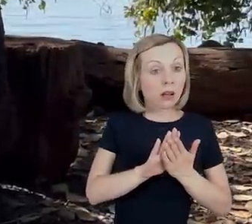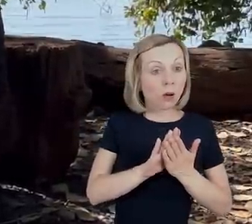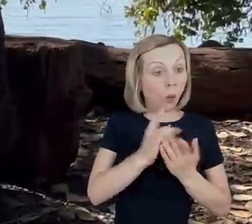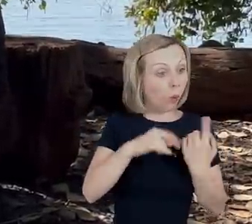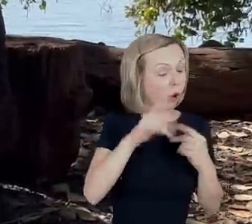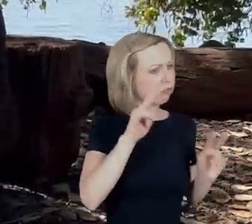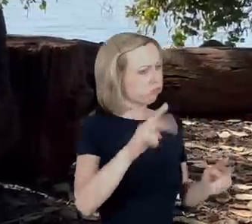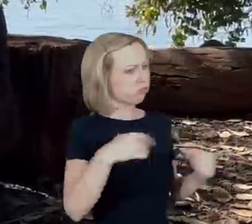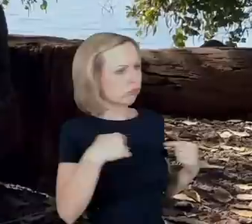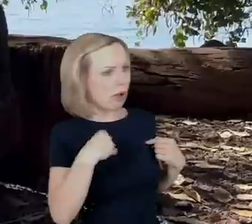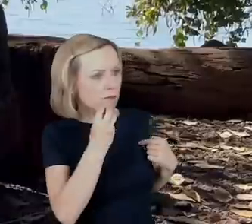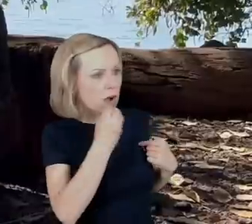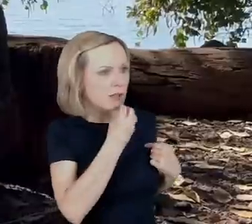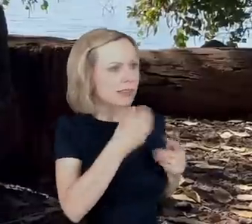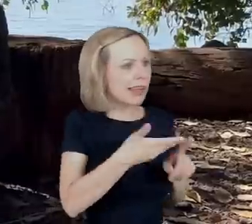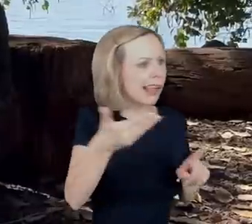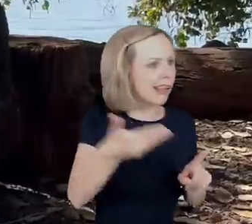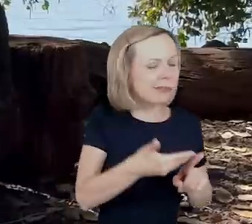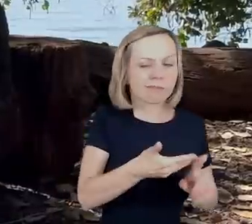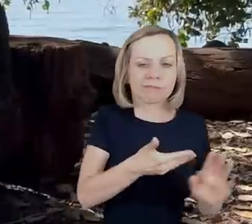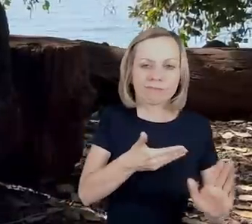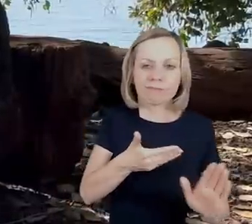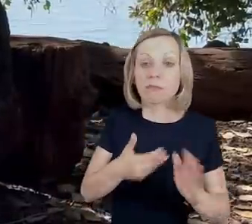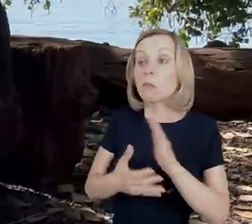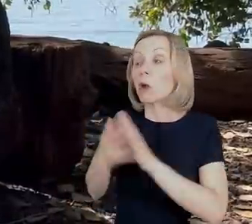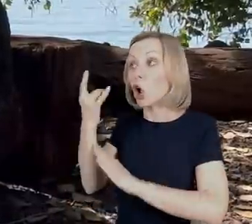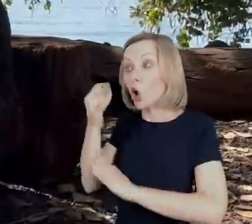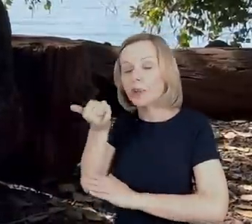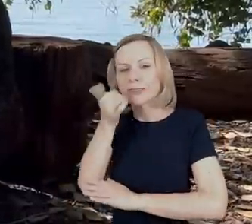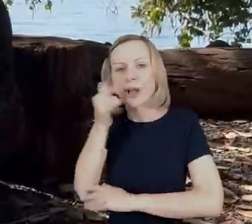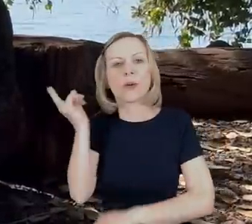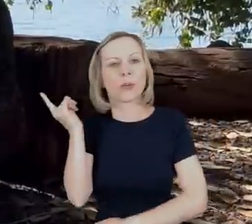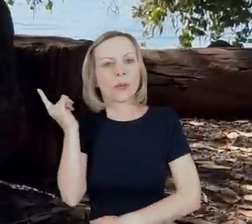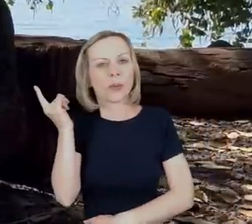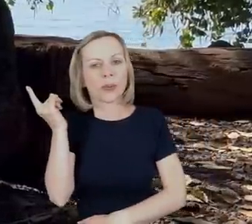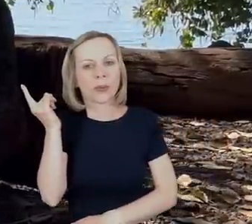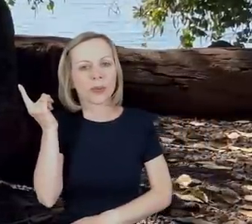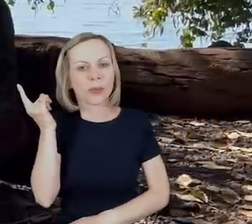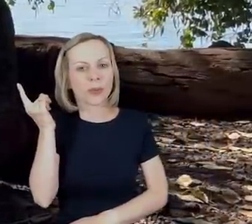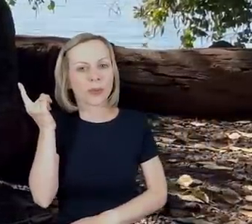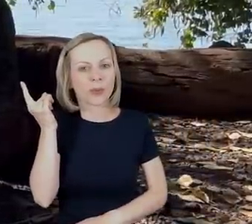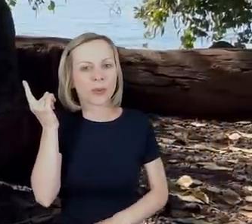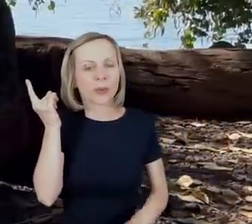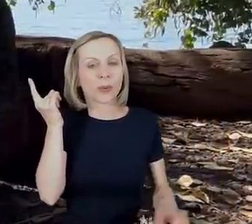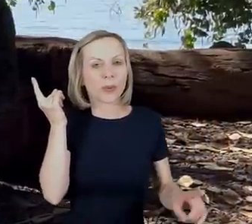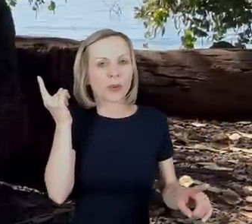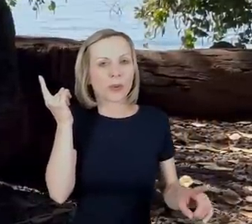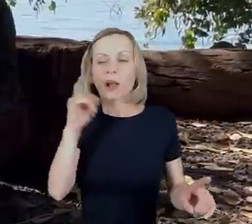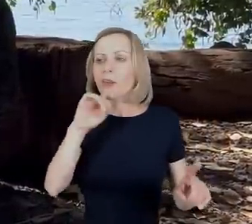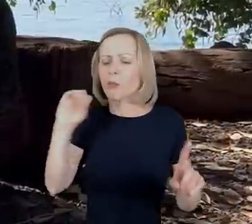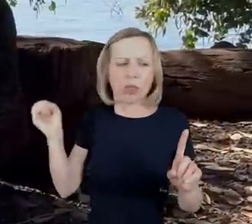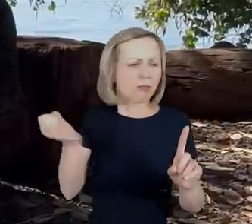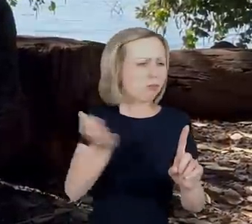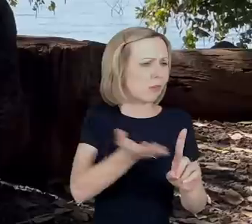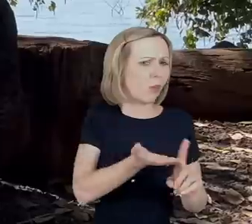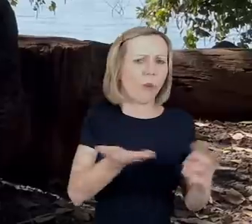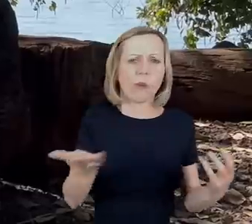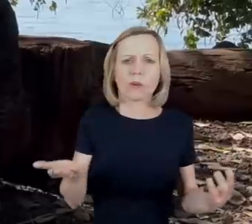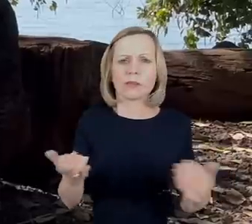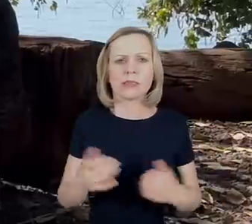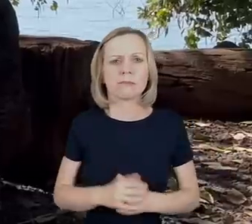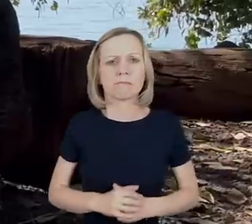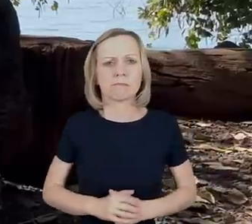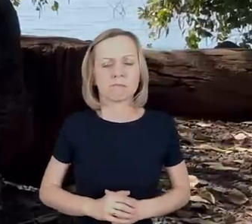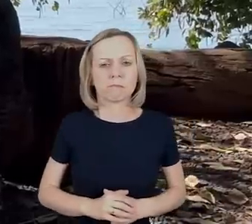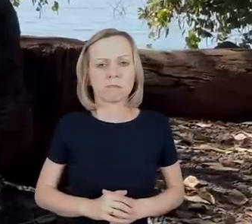by others, but by your Father who is in secret. And your Father who sees in secret